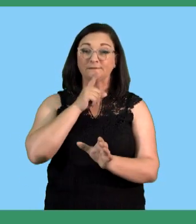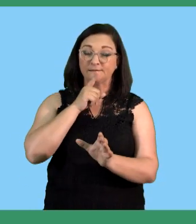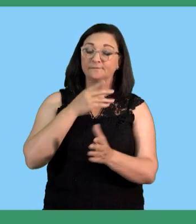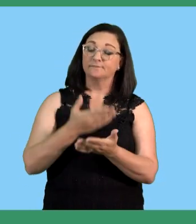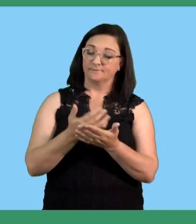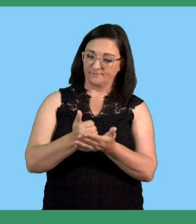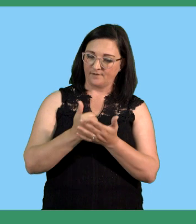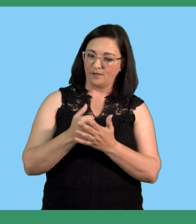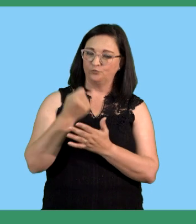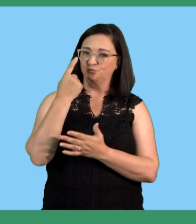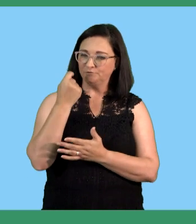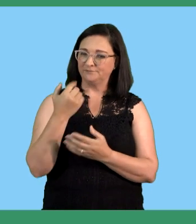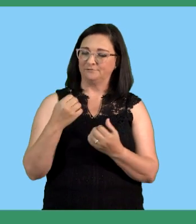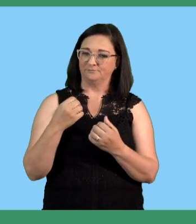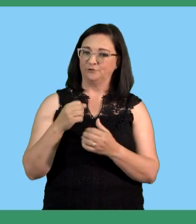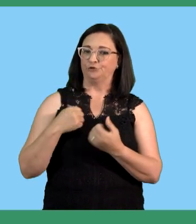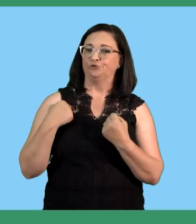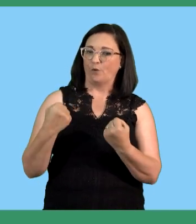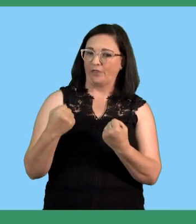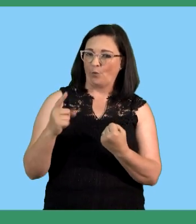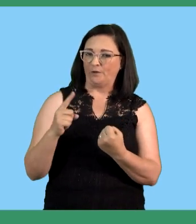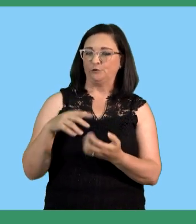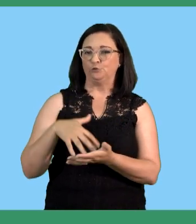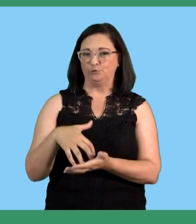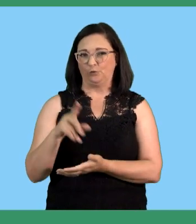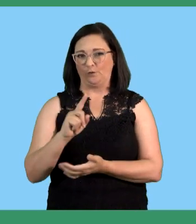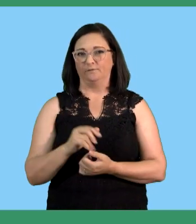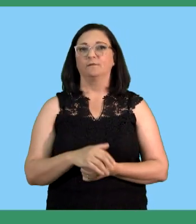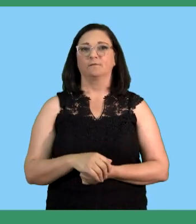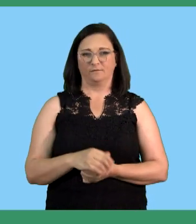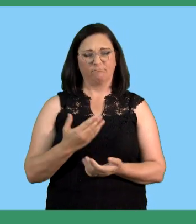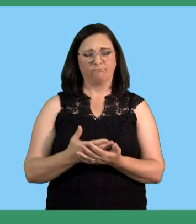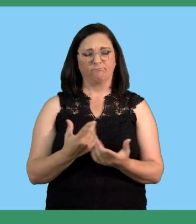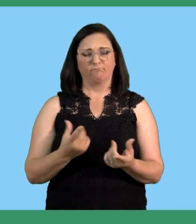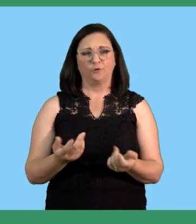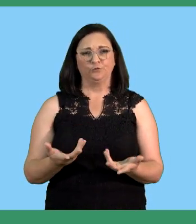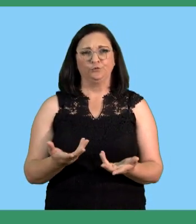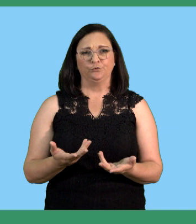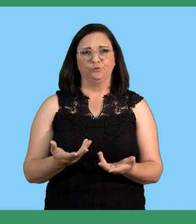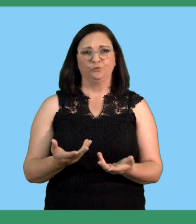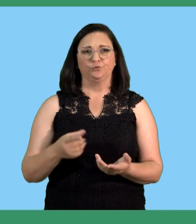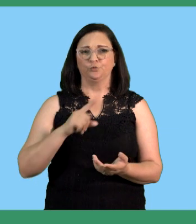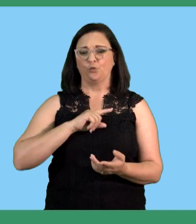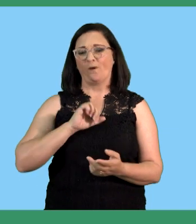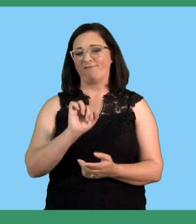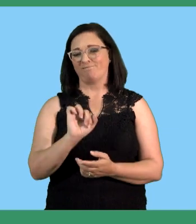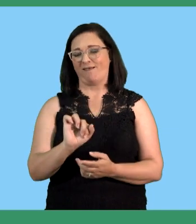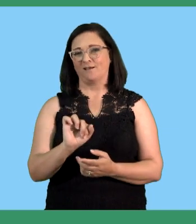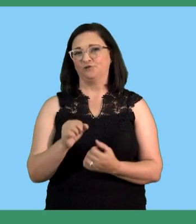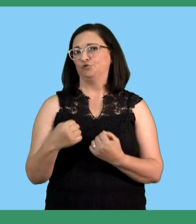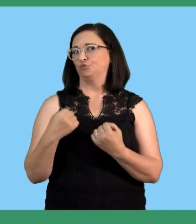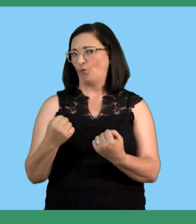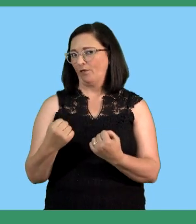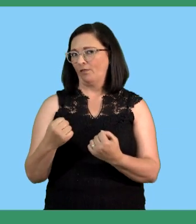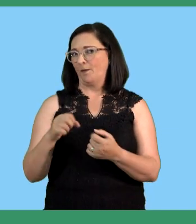to help us understanding the competencies of this new employee. So we can do that. We can determine their strength